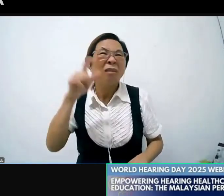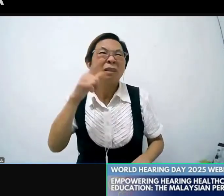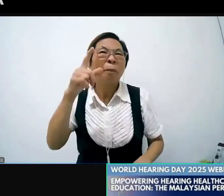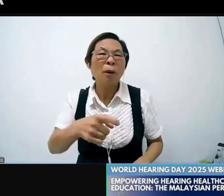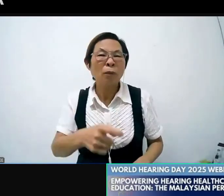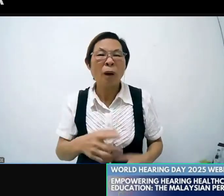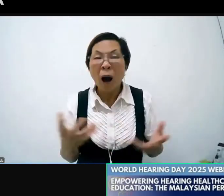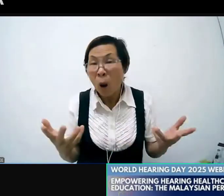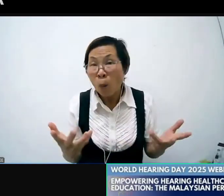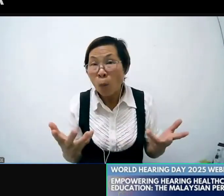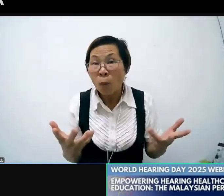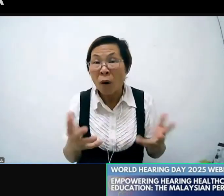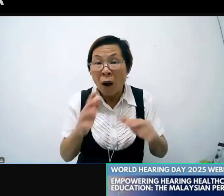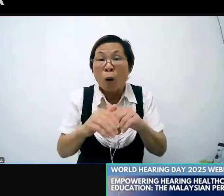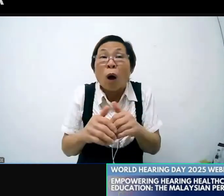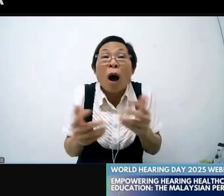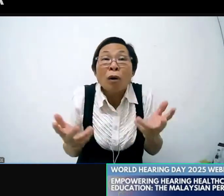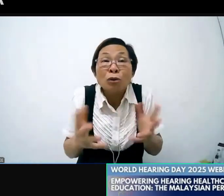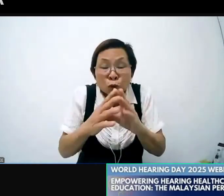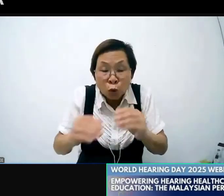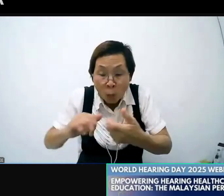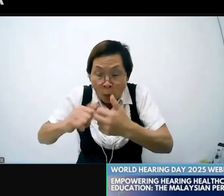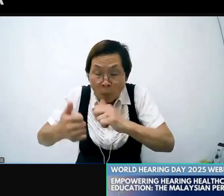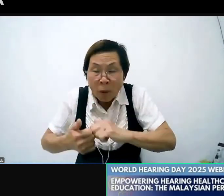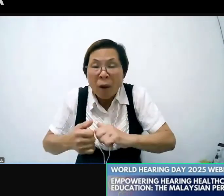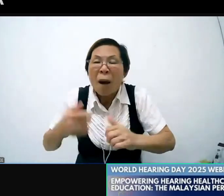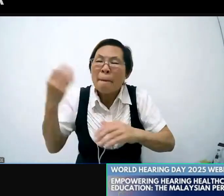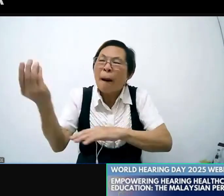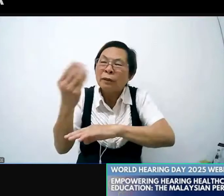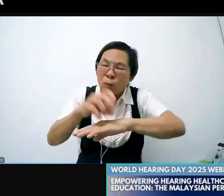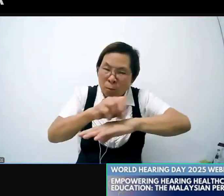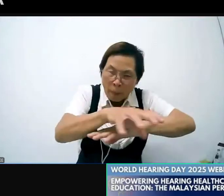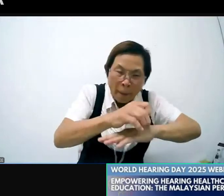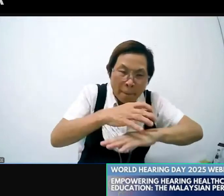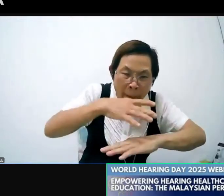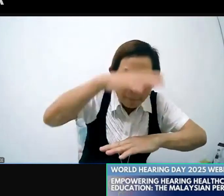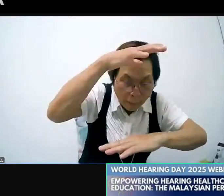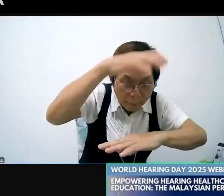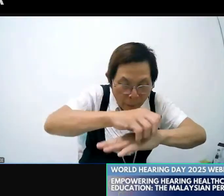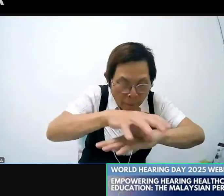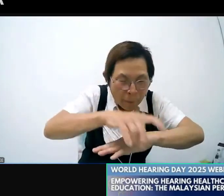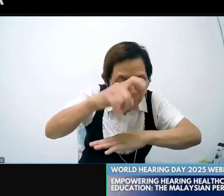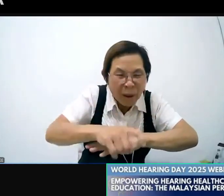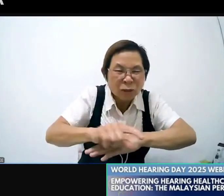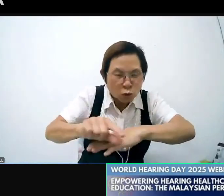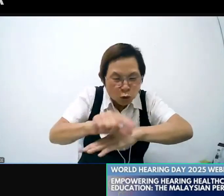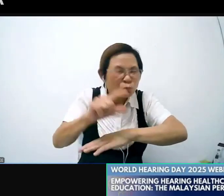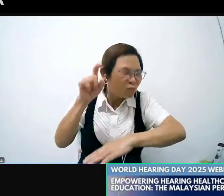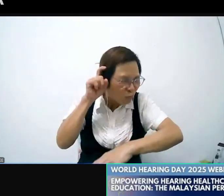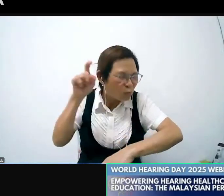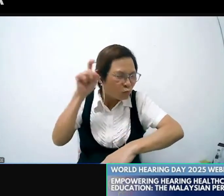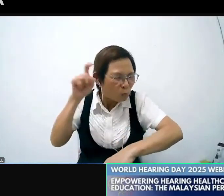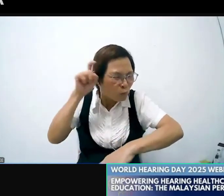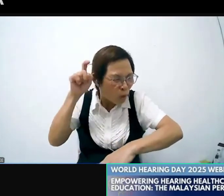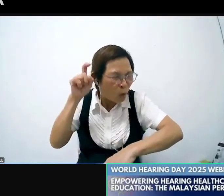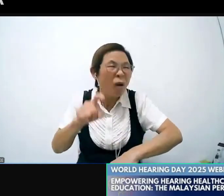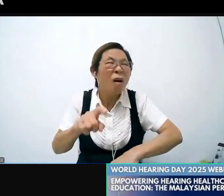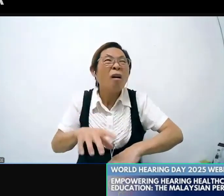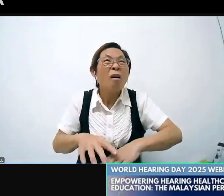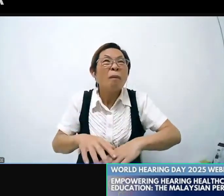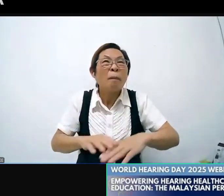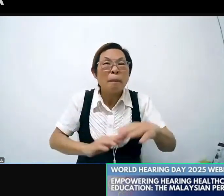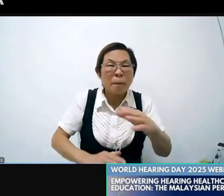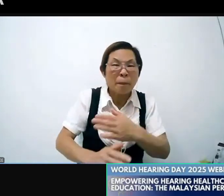this? Usually, we counsel parents on the importance of consistent hearing aid use. At least,